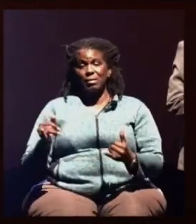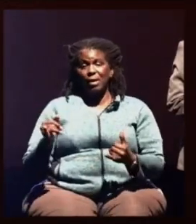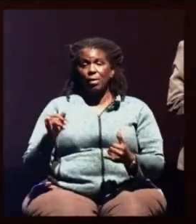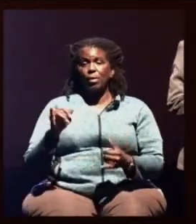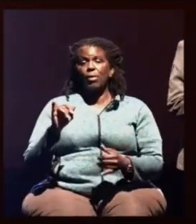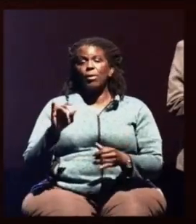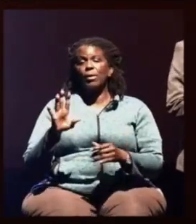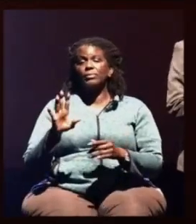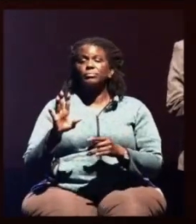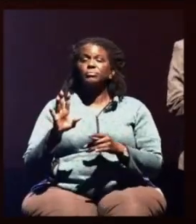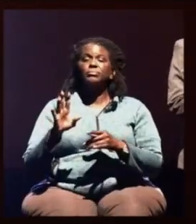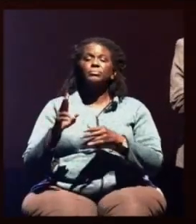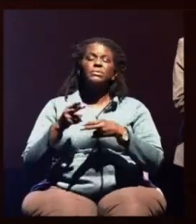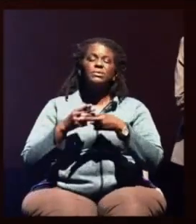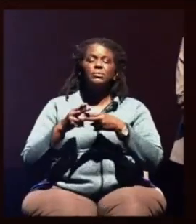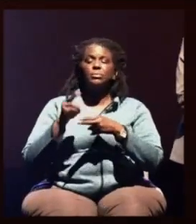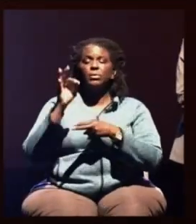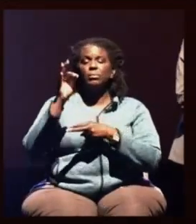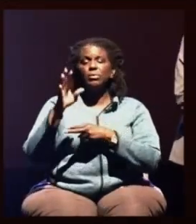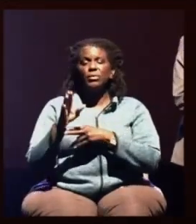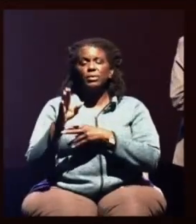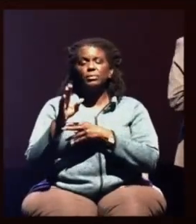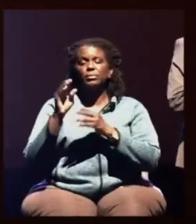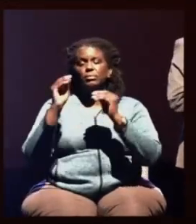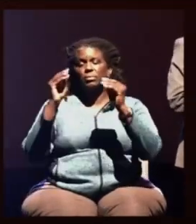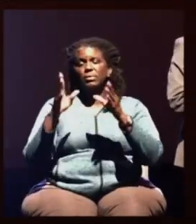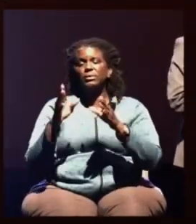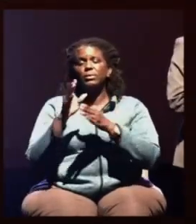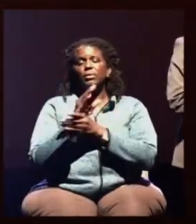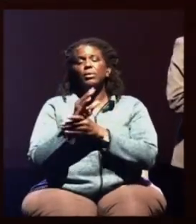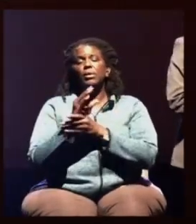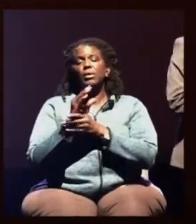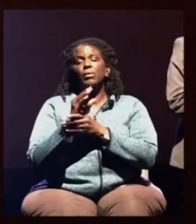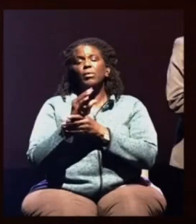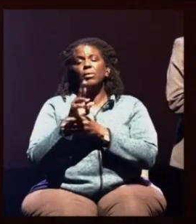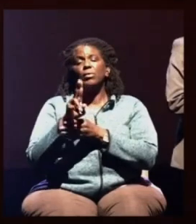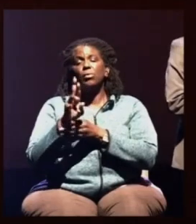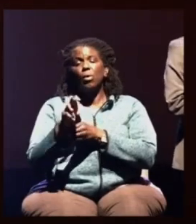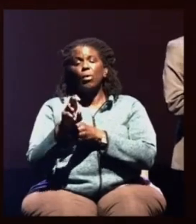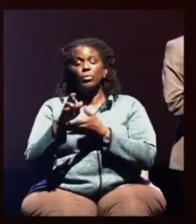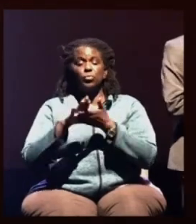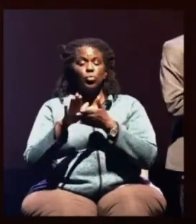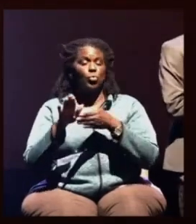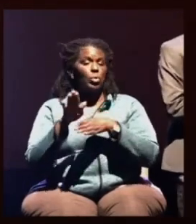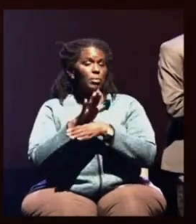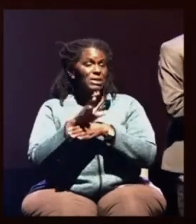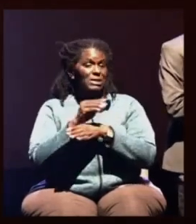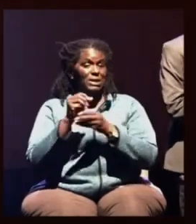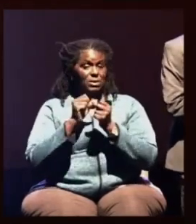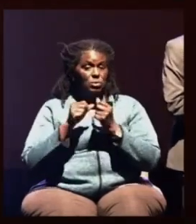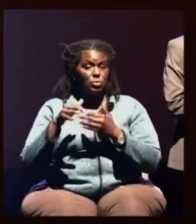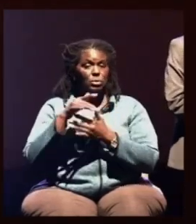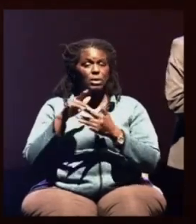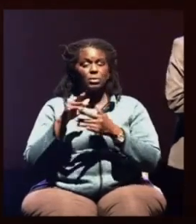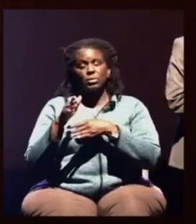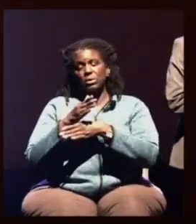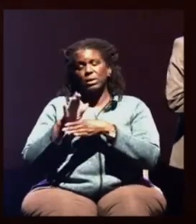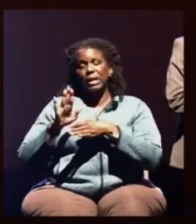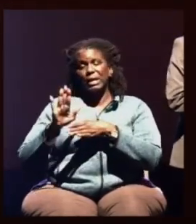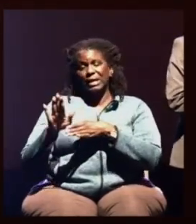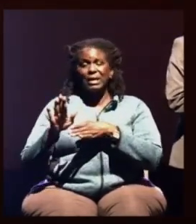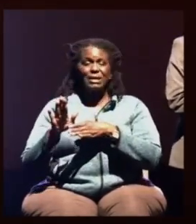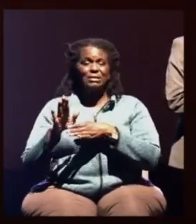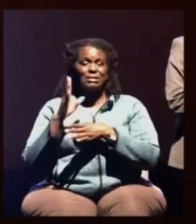of Global Business and Leadership at the University of Redlands School of Business and Society. He shares his